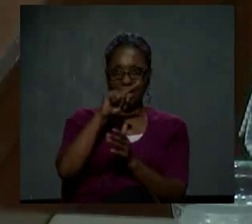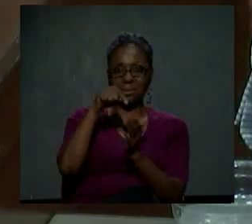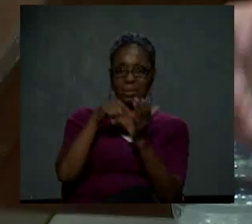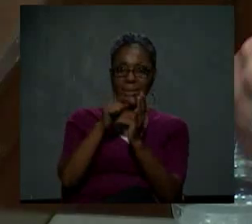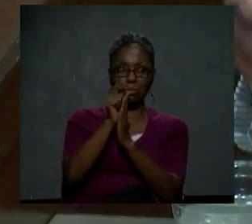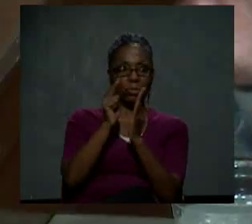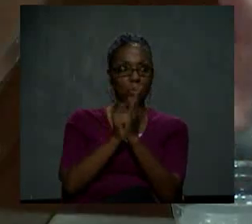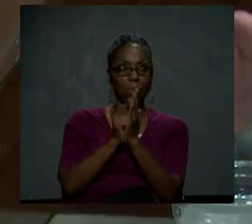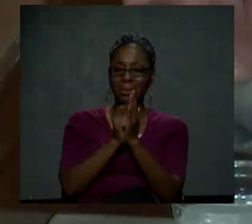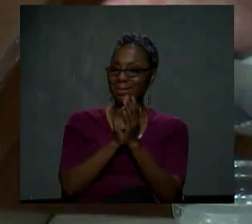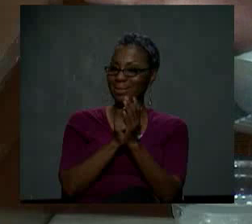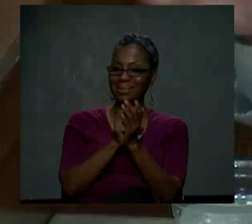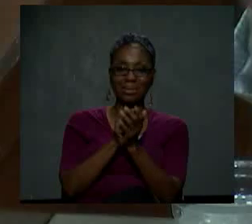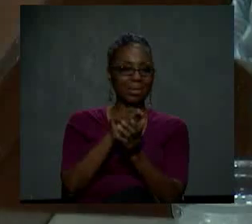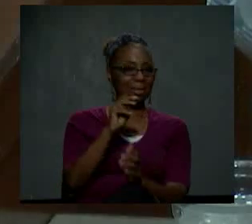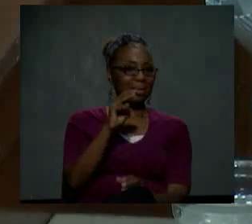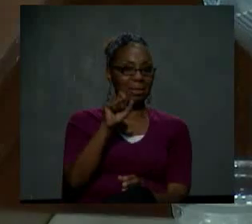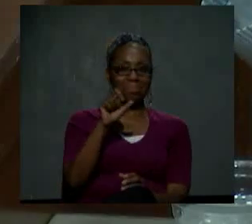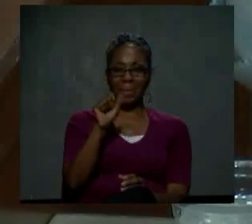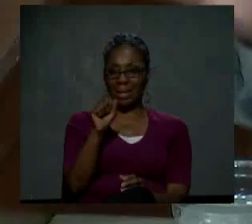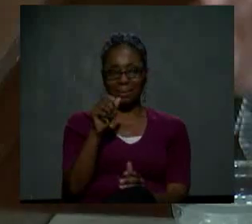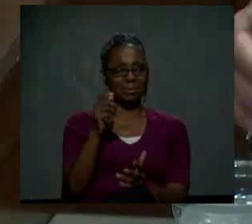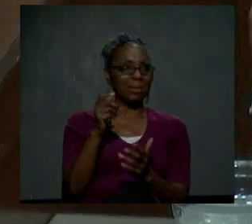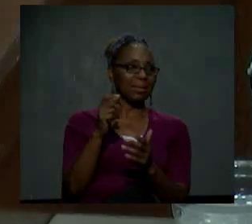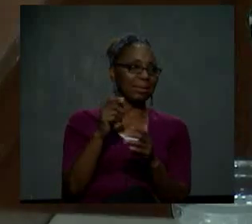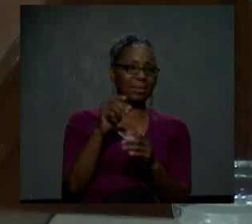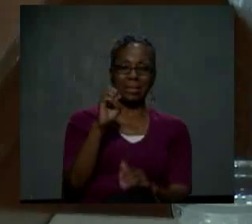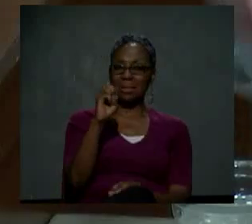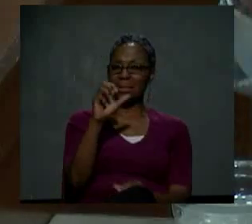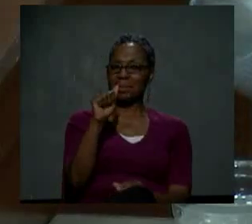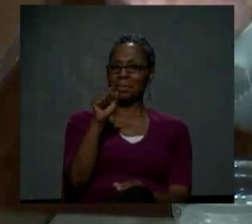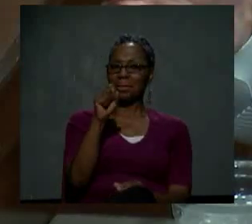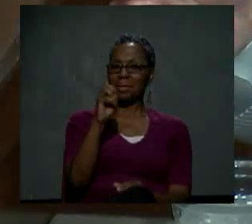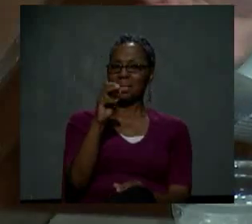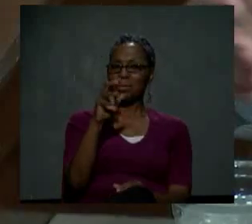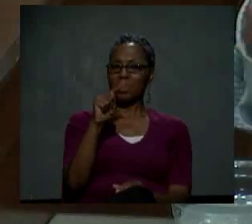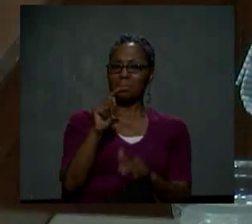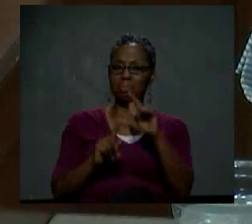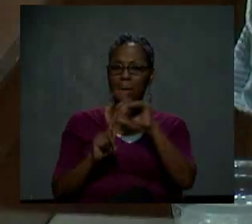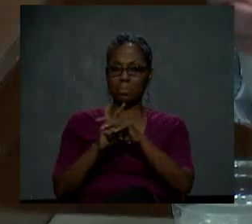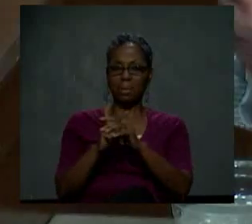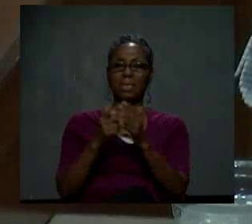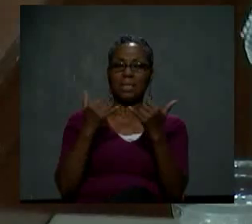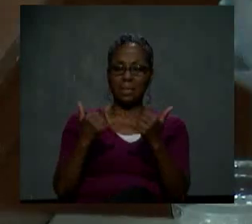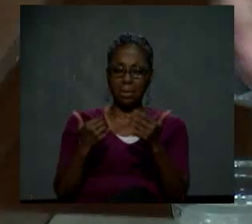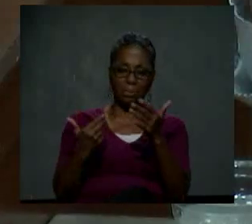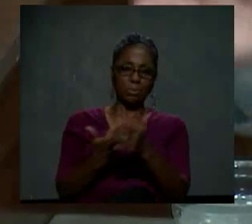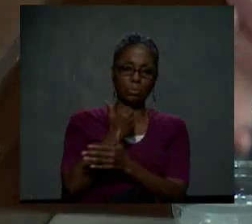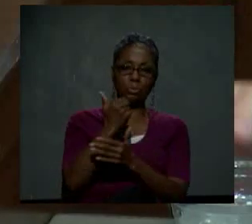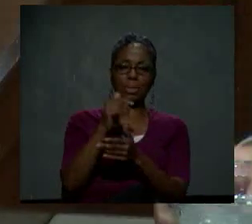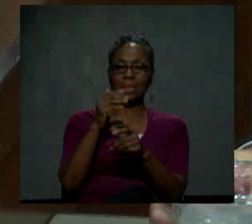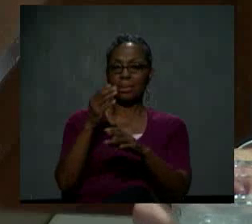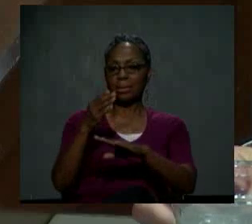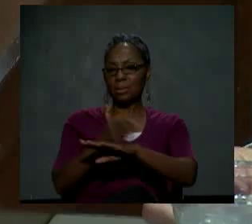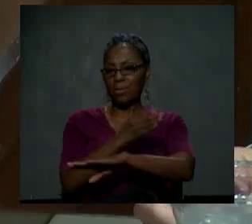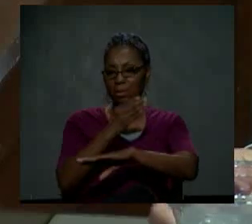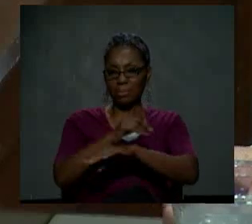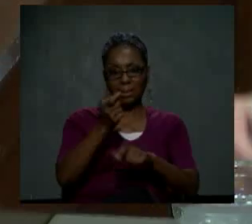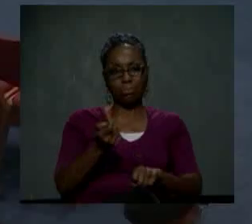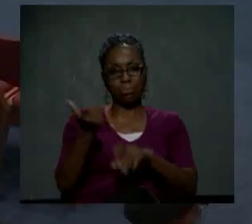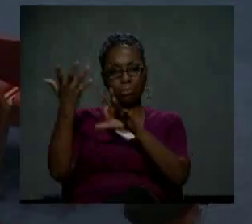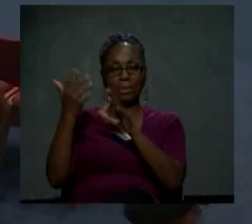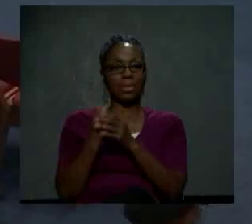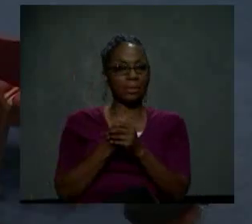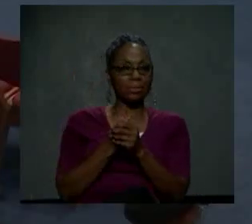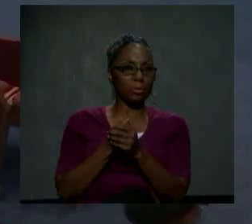ordinance is just a mess of little easements and things that have popped up over the years, and now the new development needs to get rid of them, and they really all does need to be done at